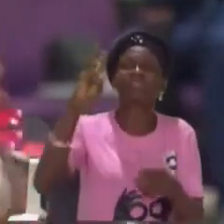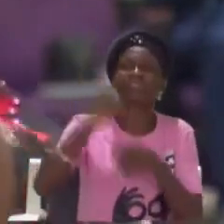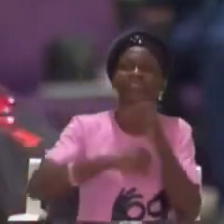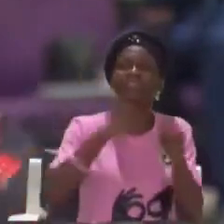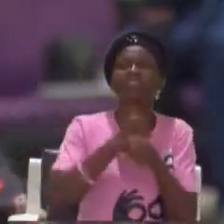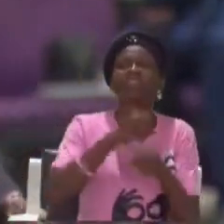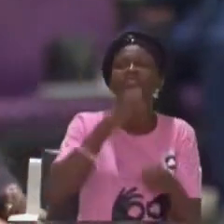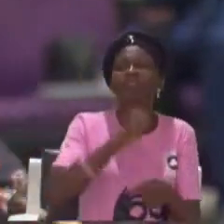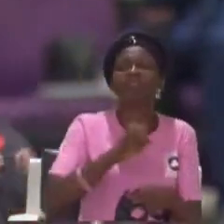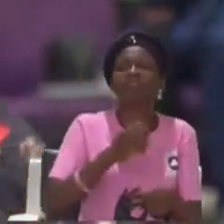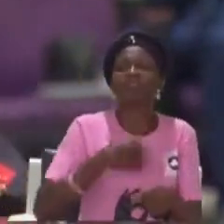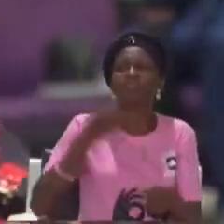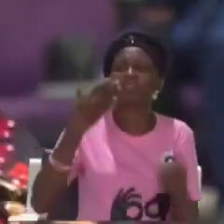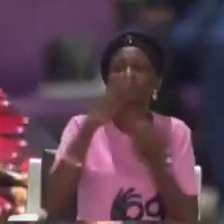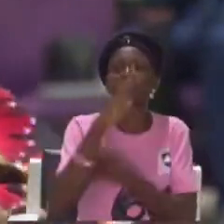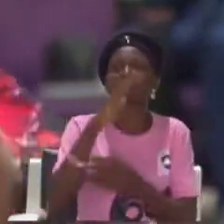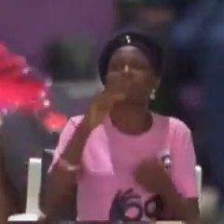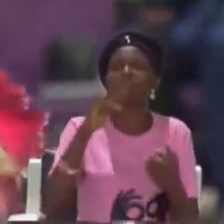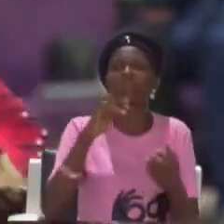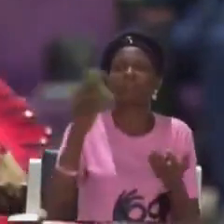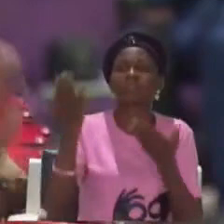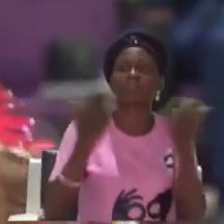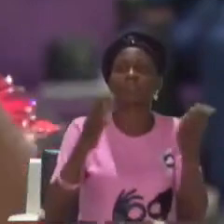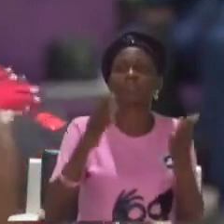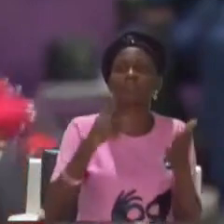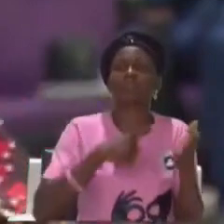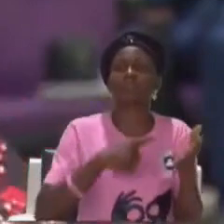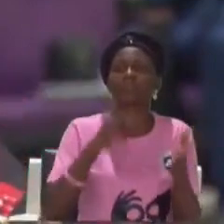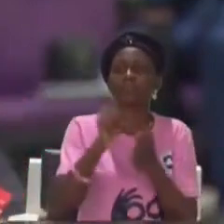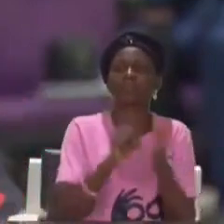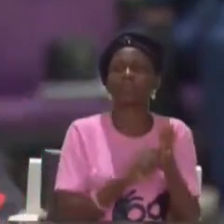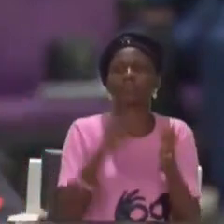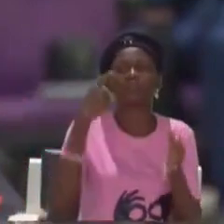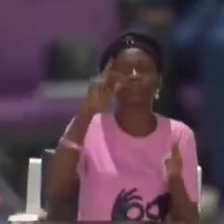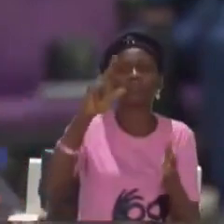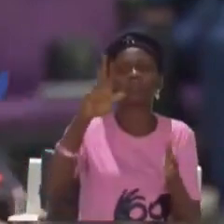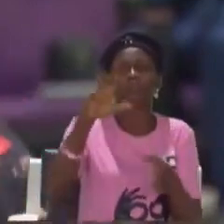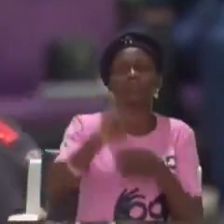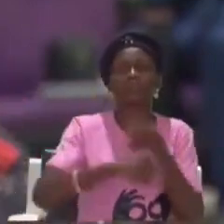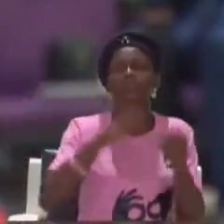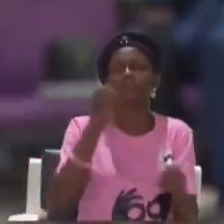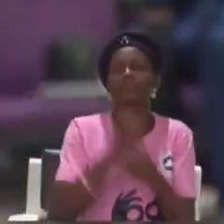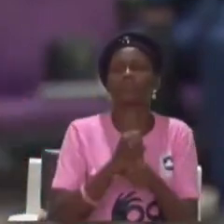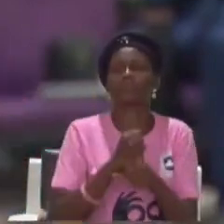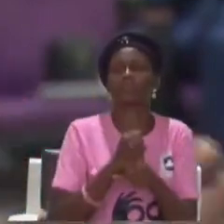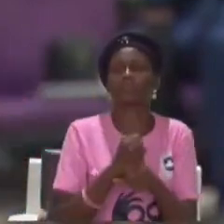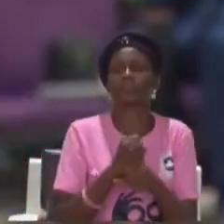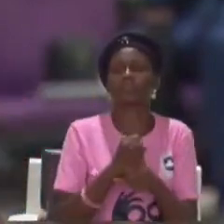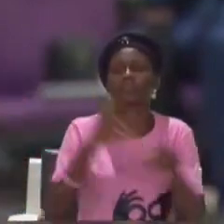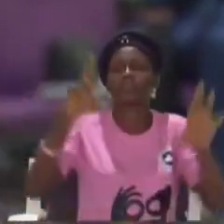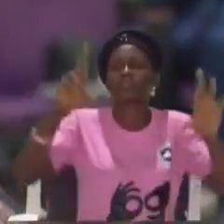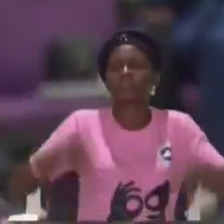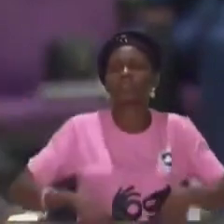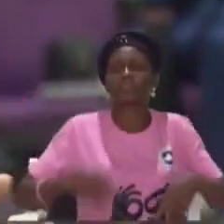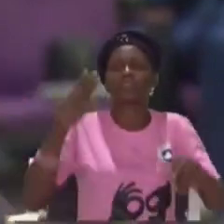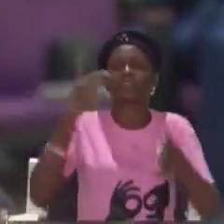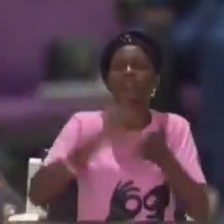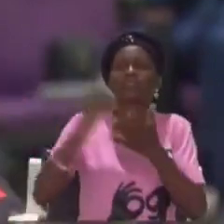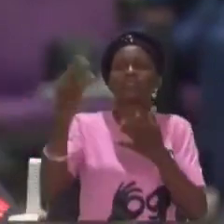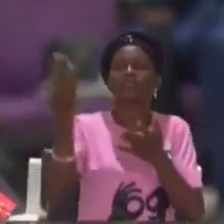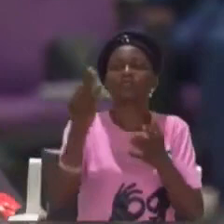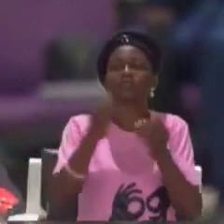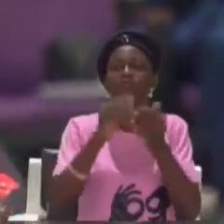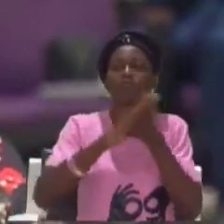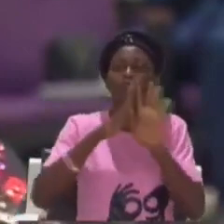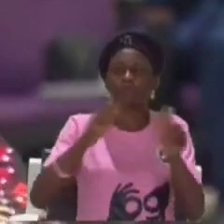old. I've served Lagos State meritorially for 35 years. I retired last Friday peacefully